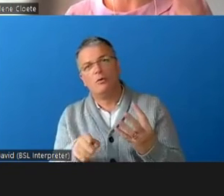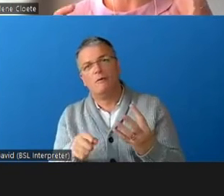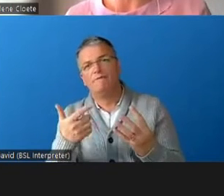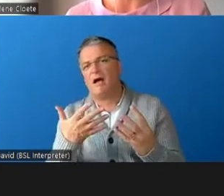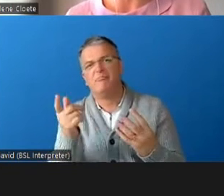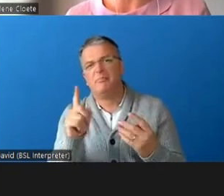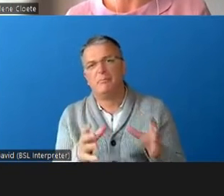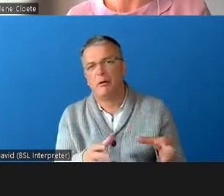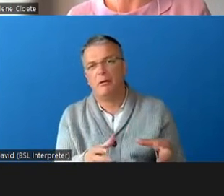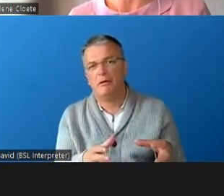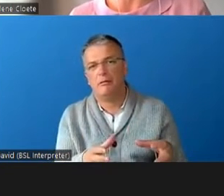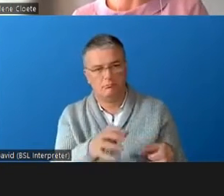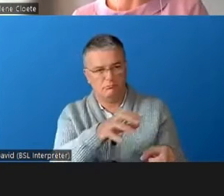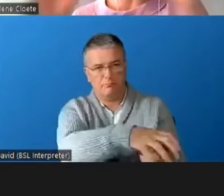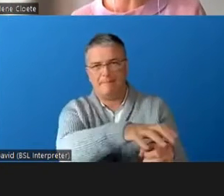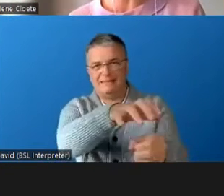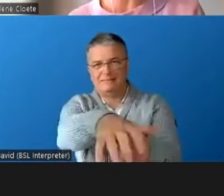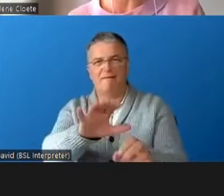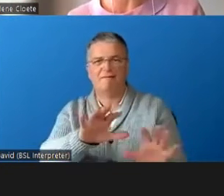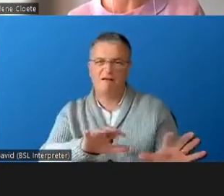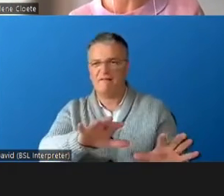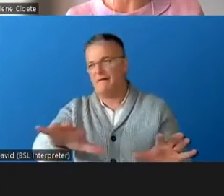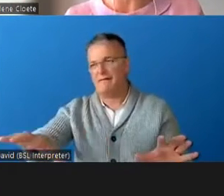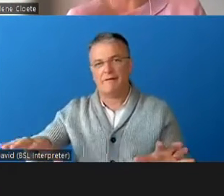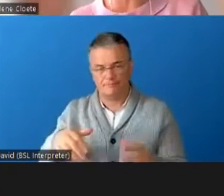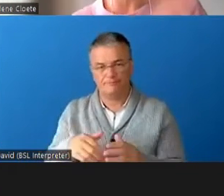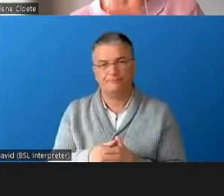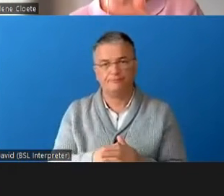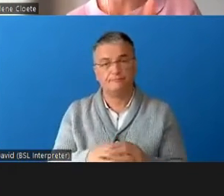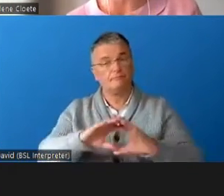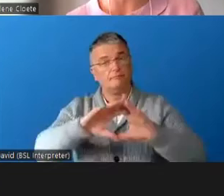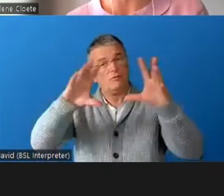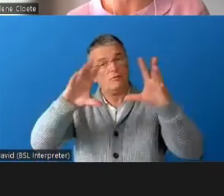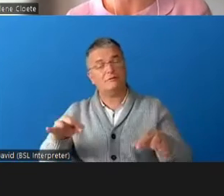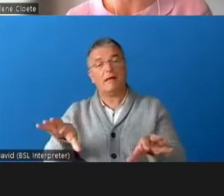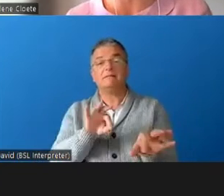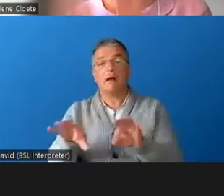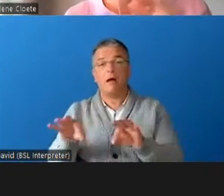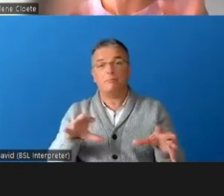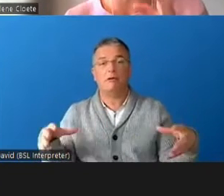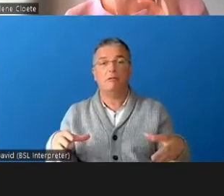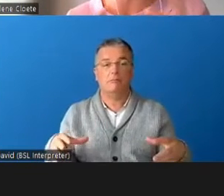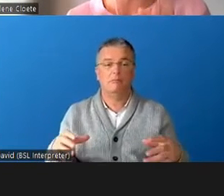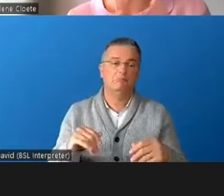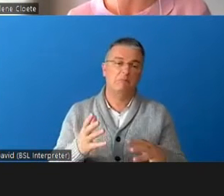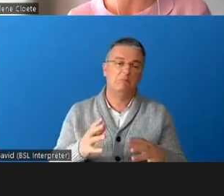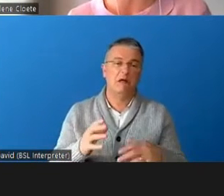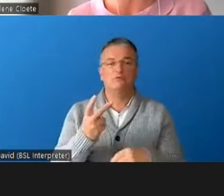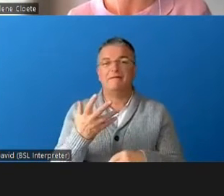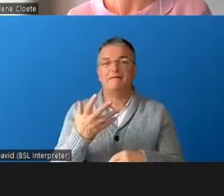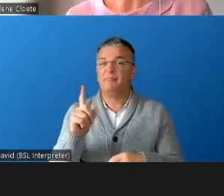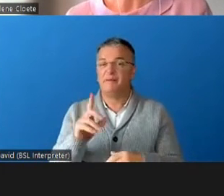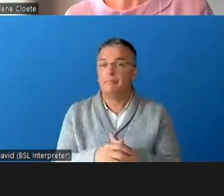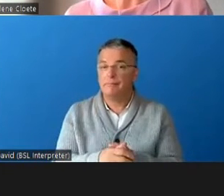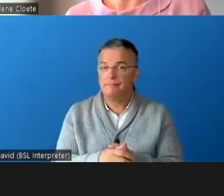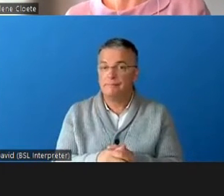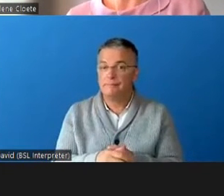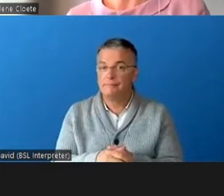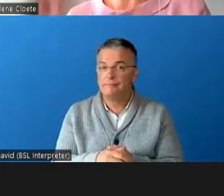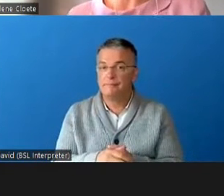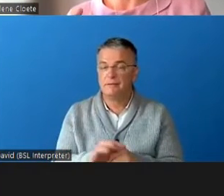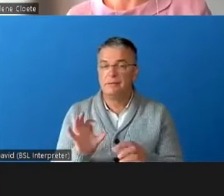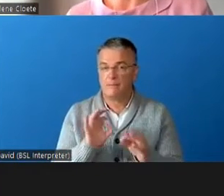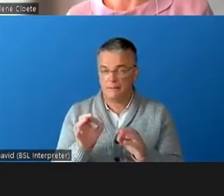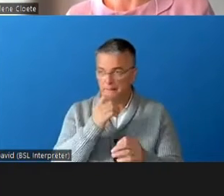people per hamlet. In total, the sample size across all the hamlets ended up being about 25 people.